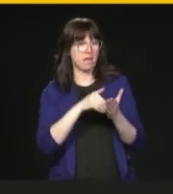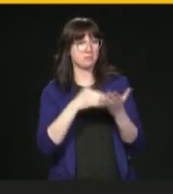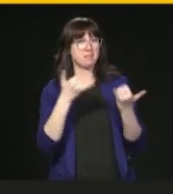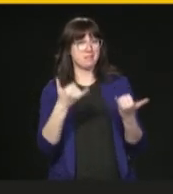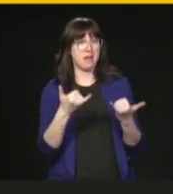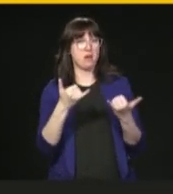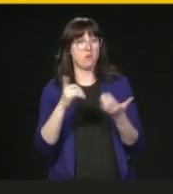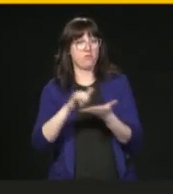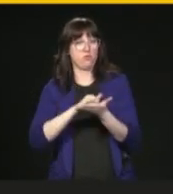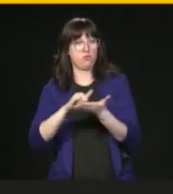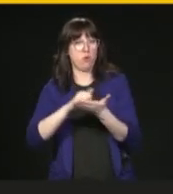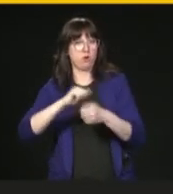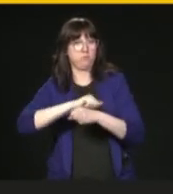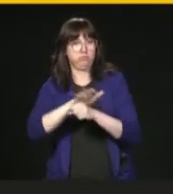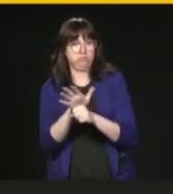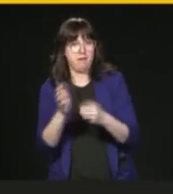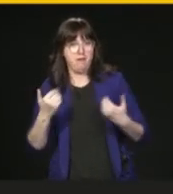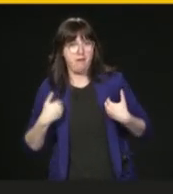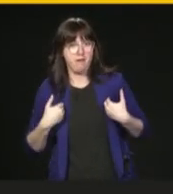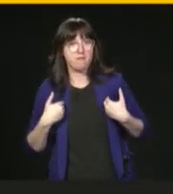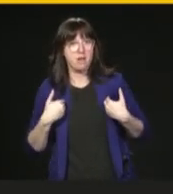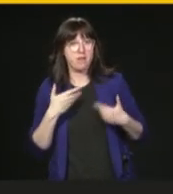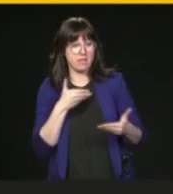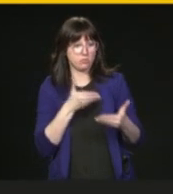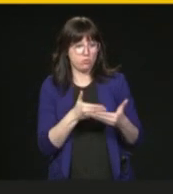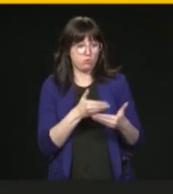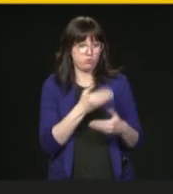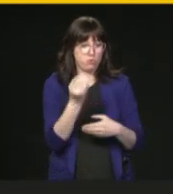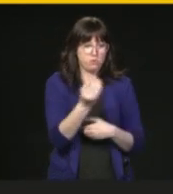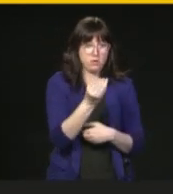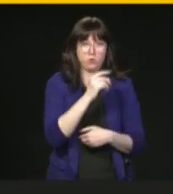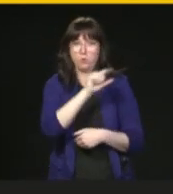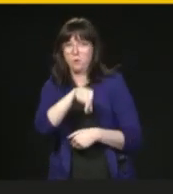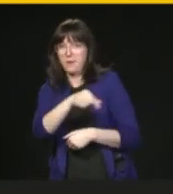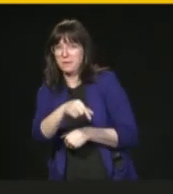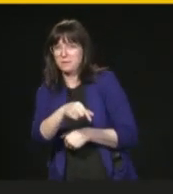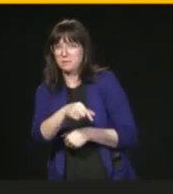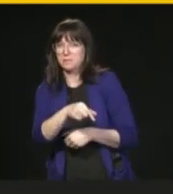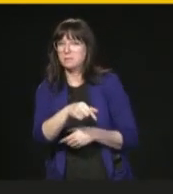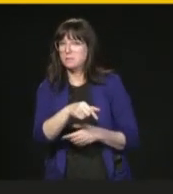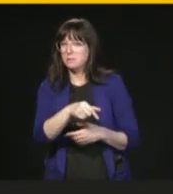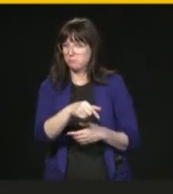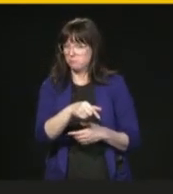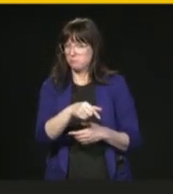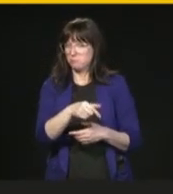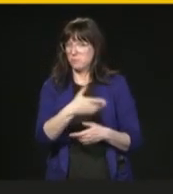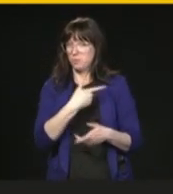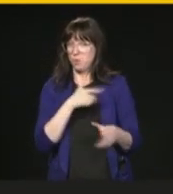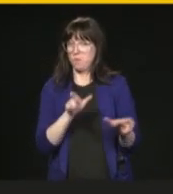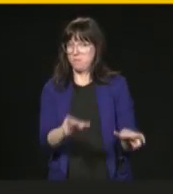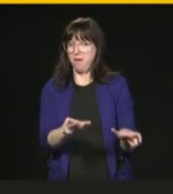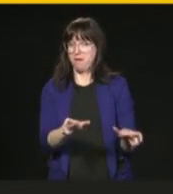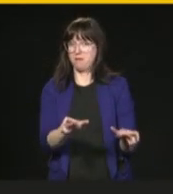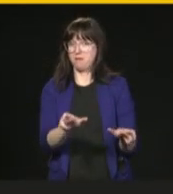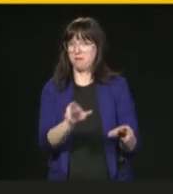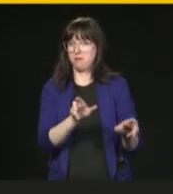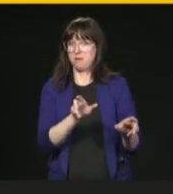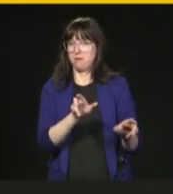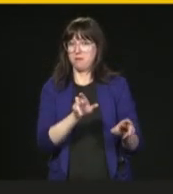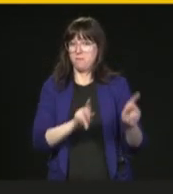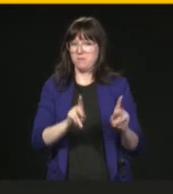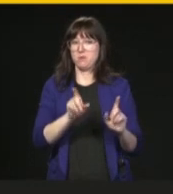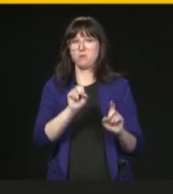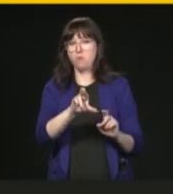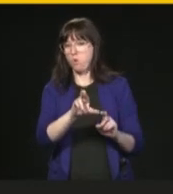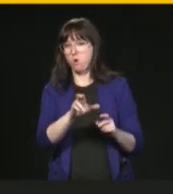cases alone in New York. That's a state that borders parts of Ontario and Quebec. Would we ever ban essential goods or people coming in specifically